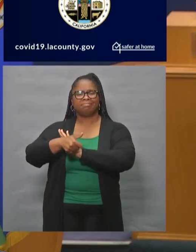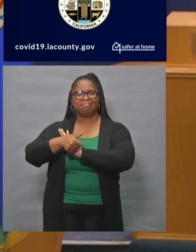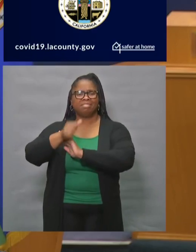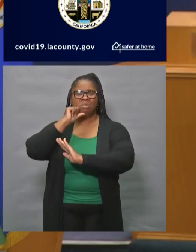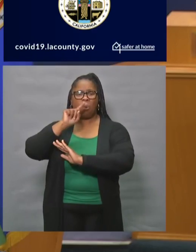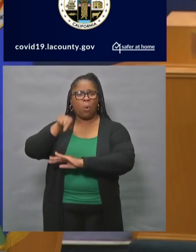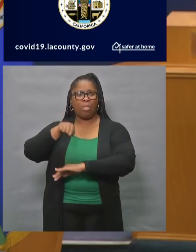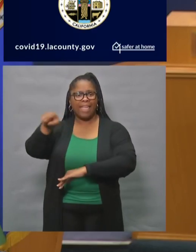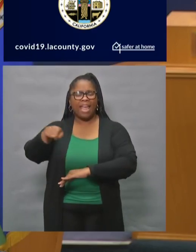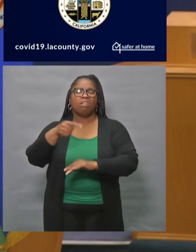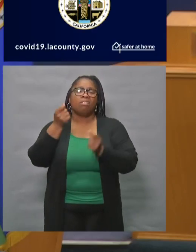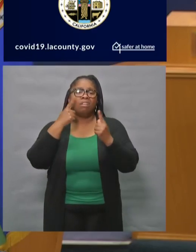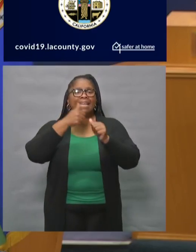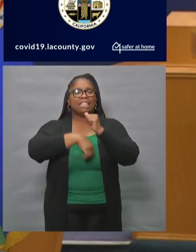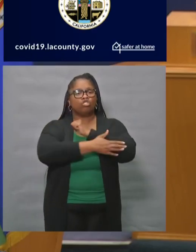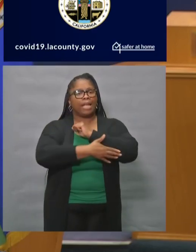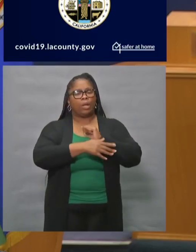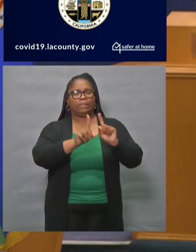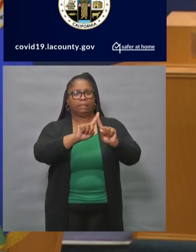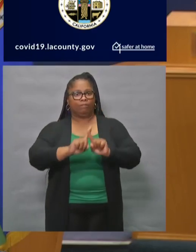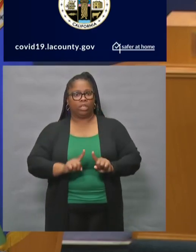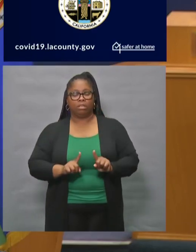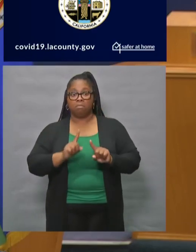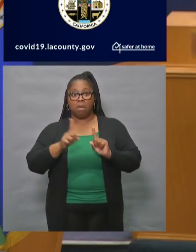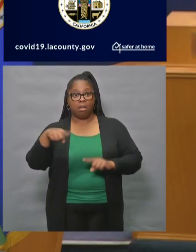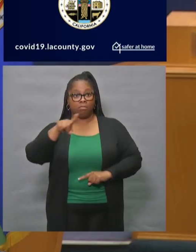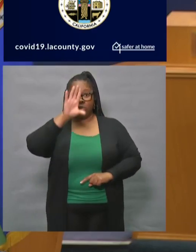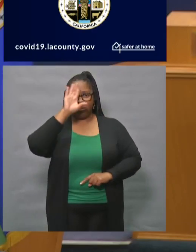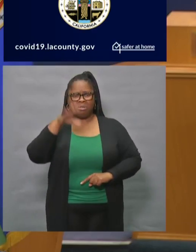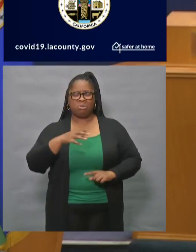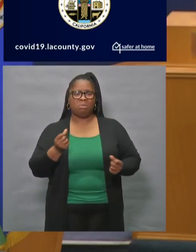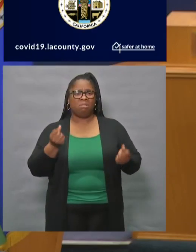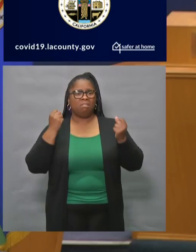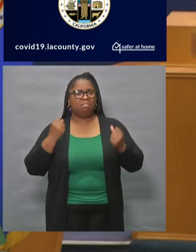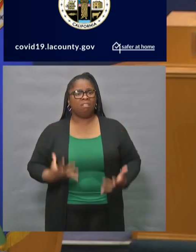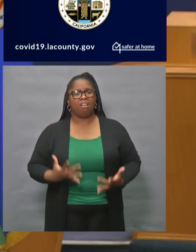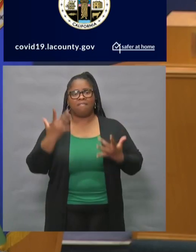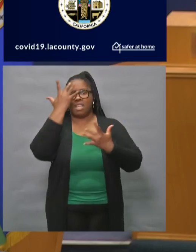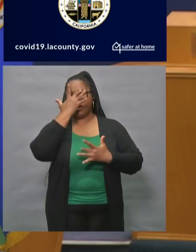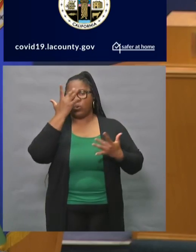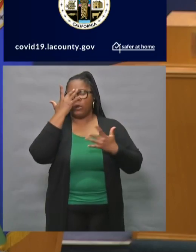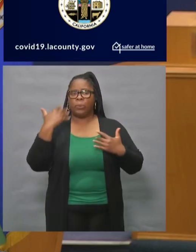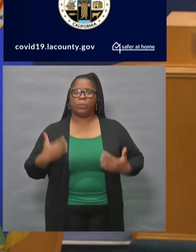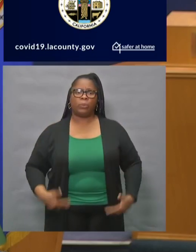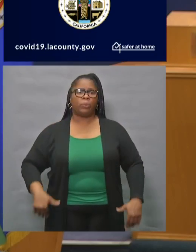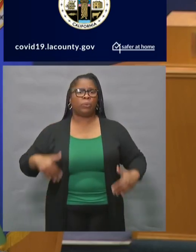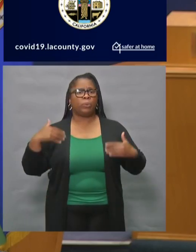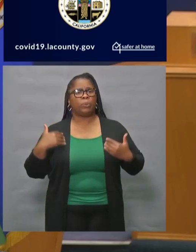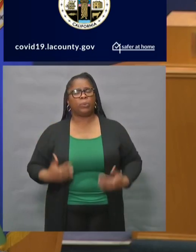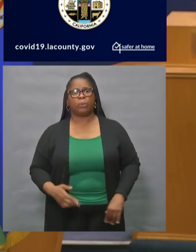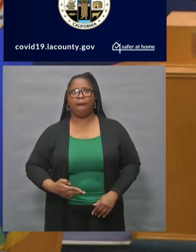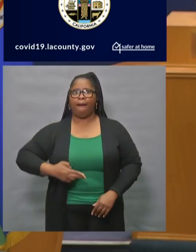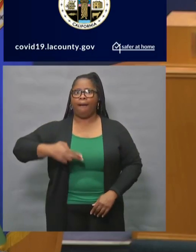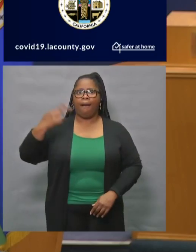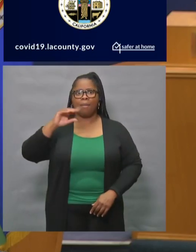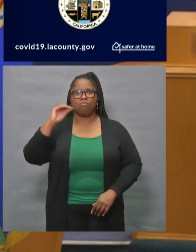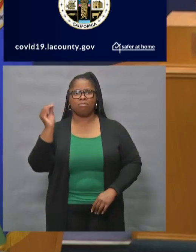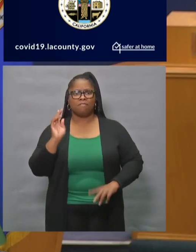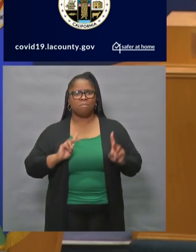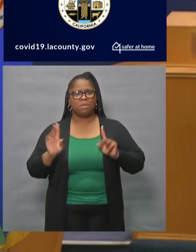As everyone knows, we have a lot of illness in our county, and we have high rates of people who are dying.